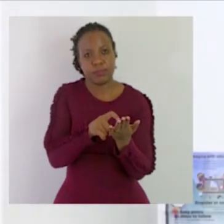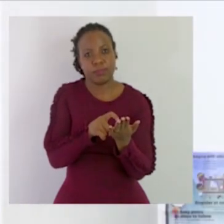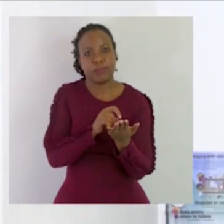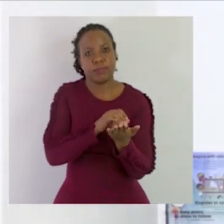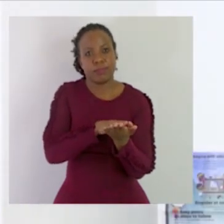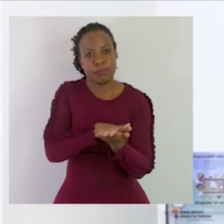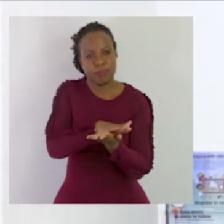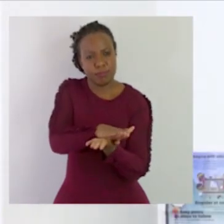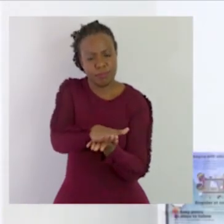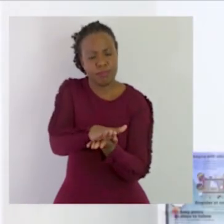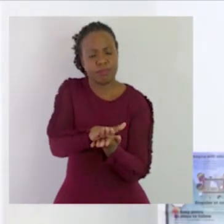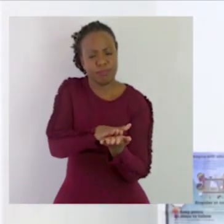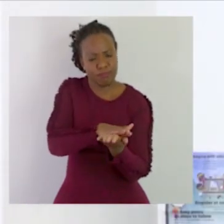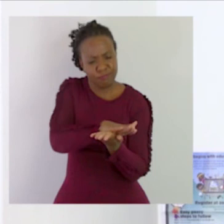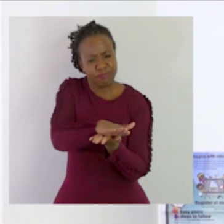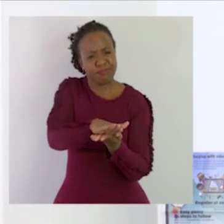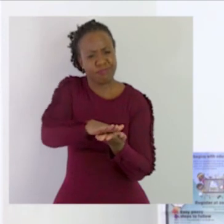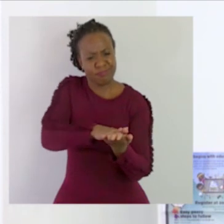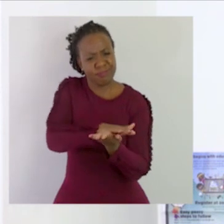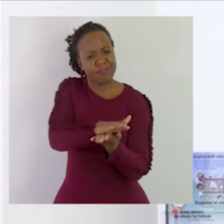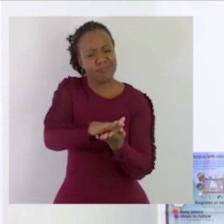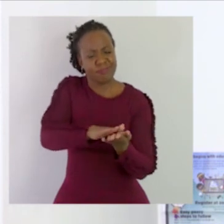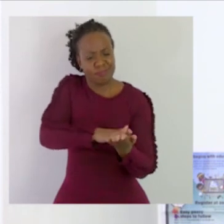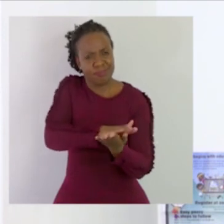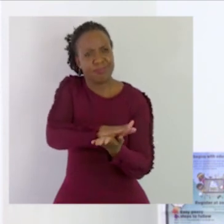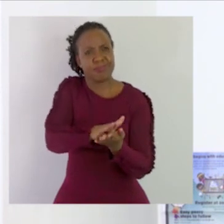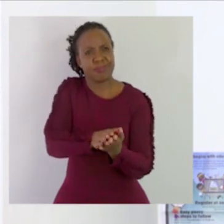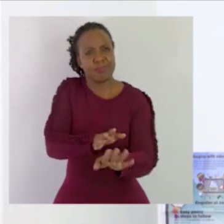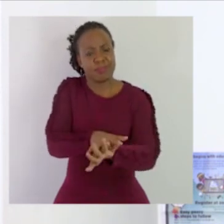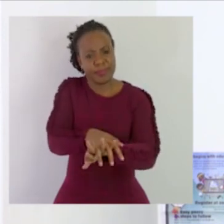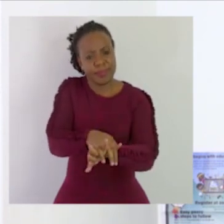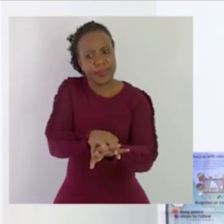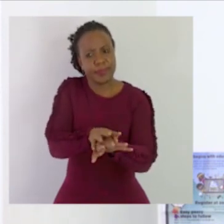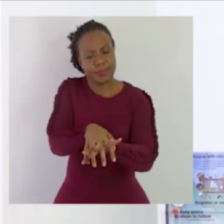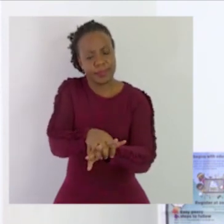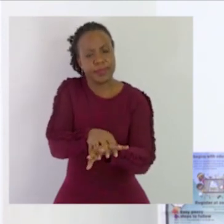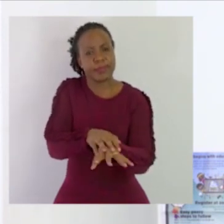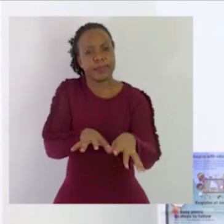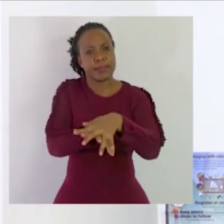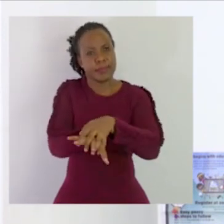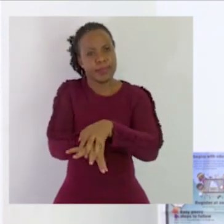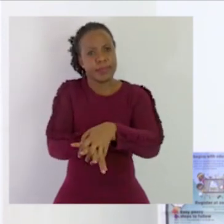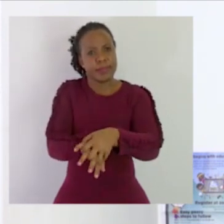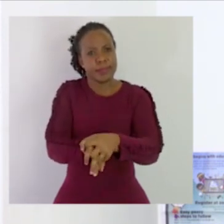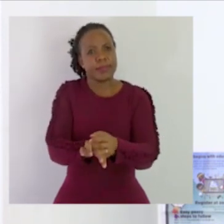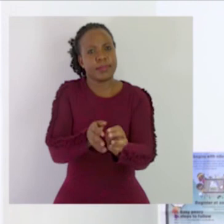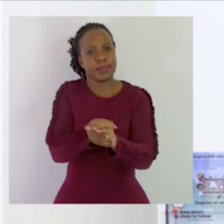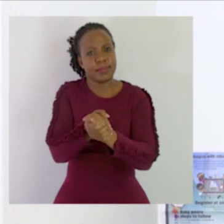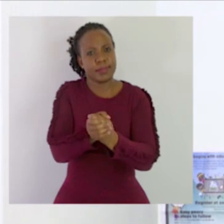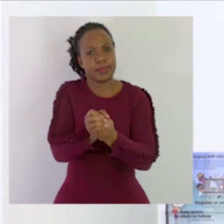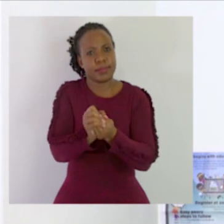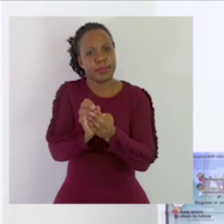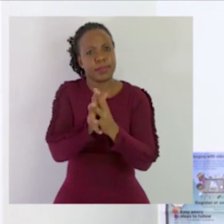Right? Remember to squeeze inside your palms, outside, and then in